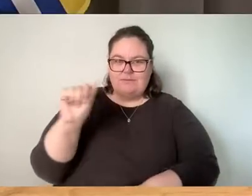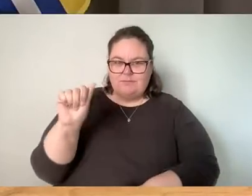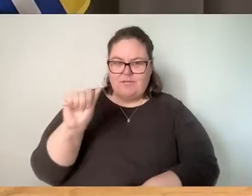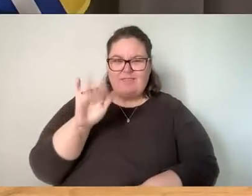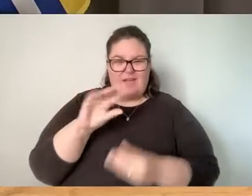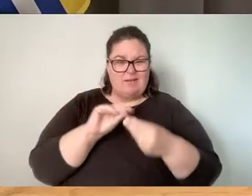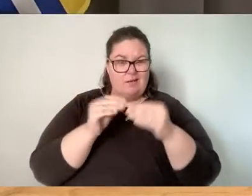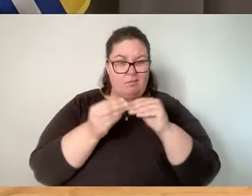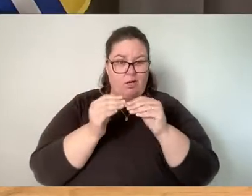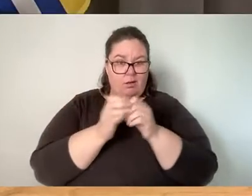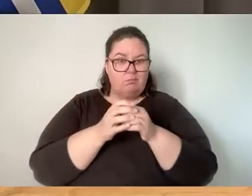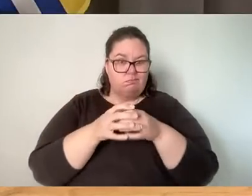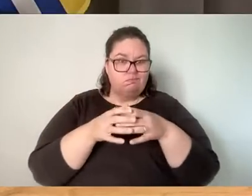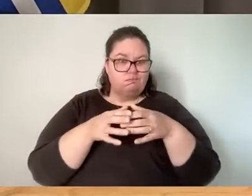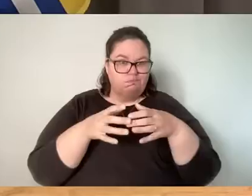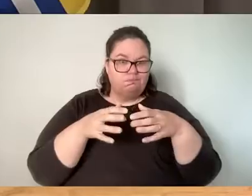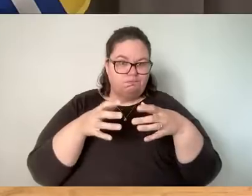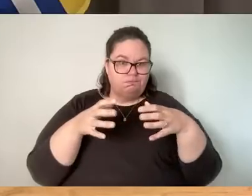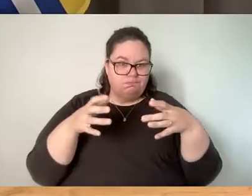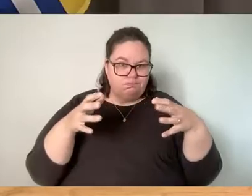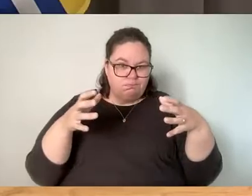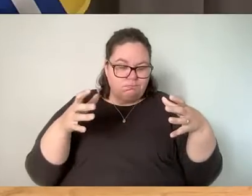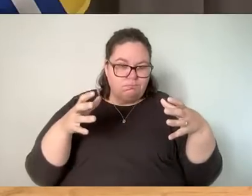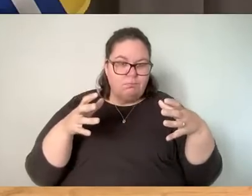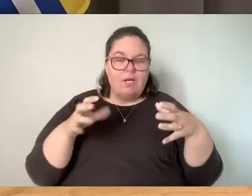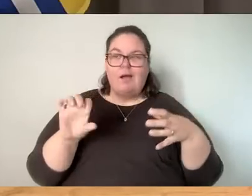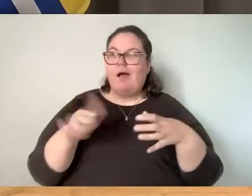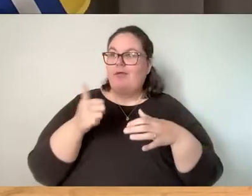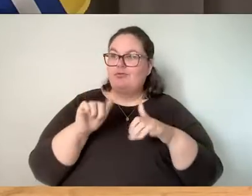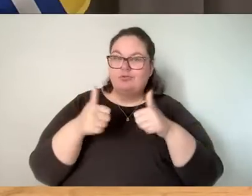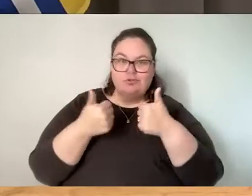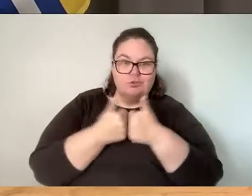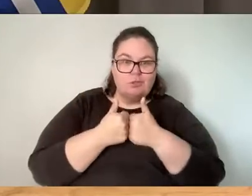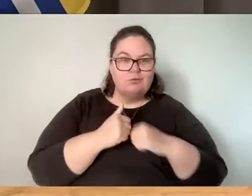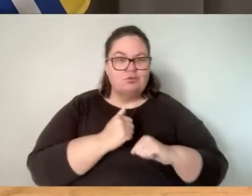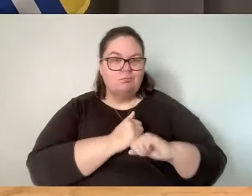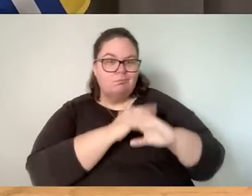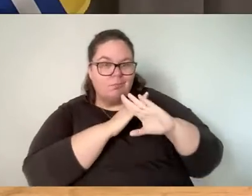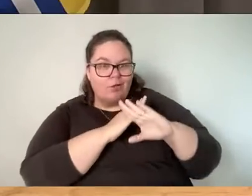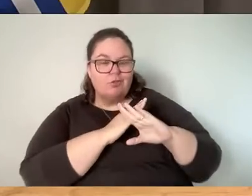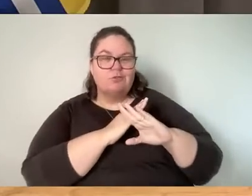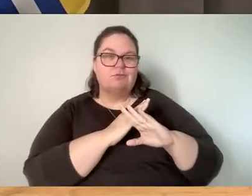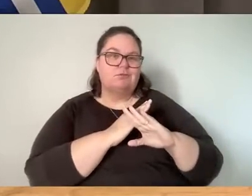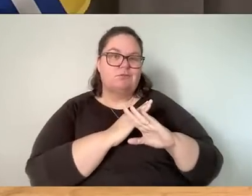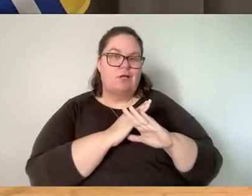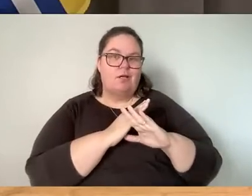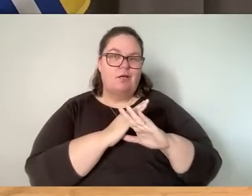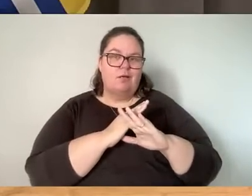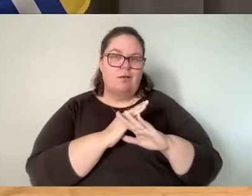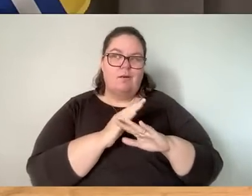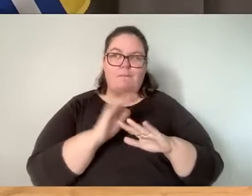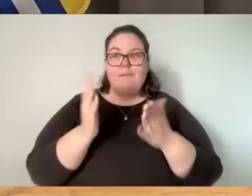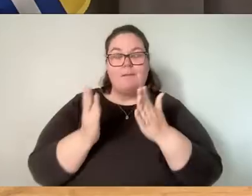Amongst other things, people are faced with barriers without identifying as